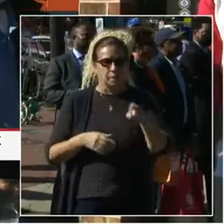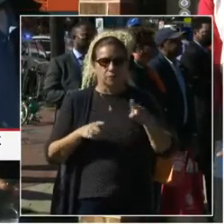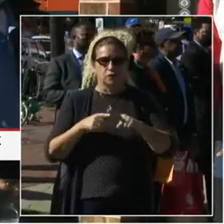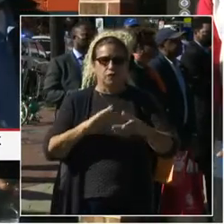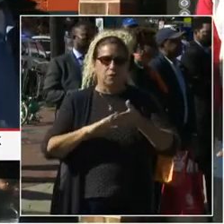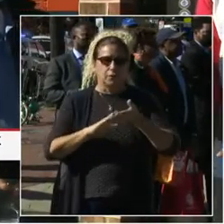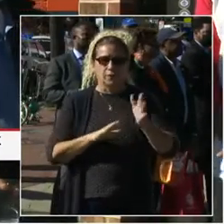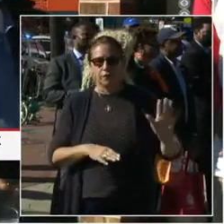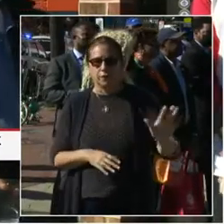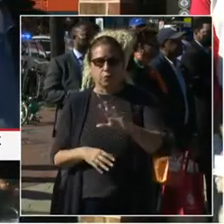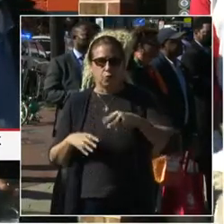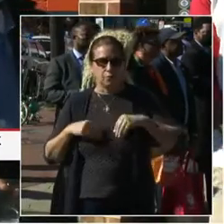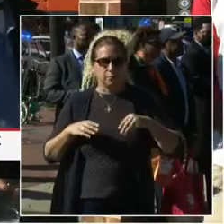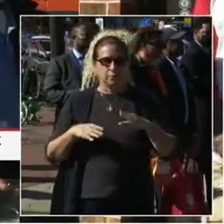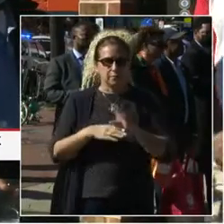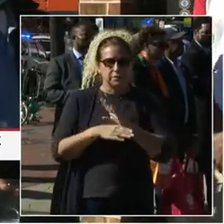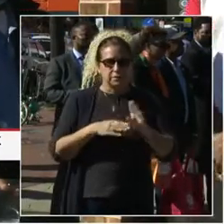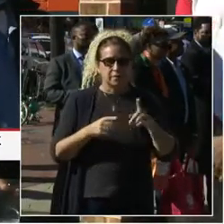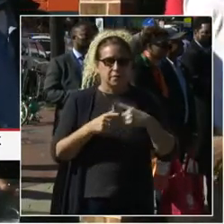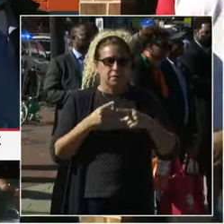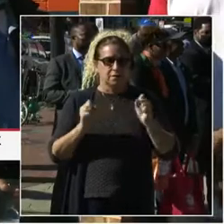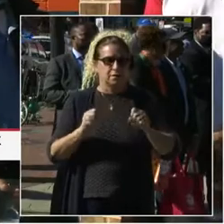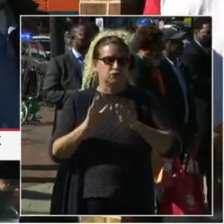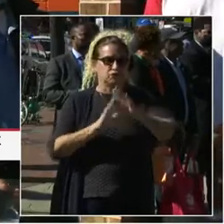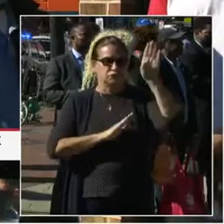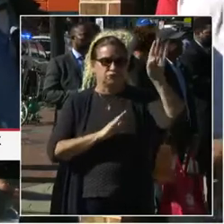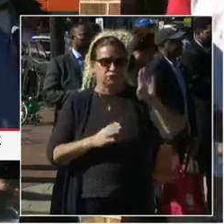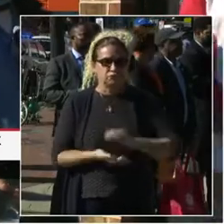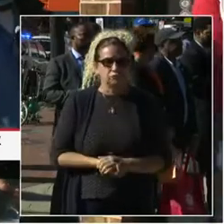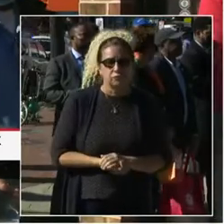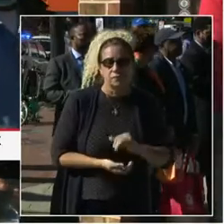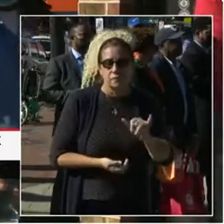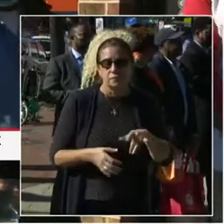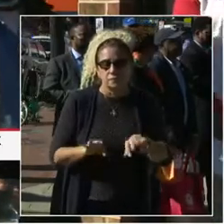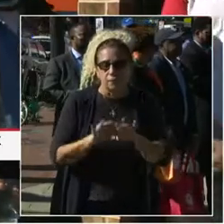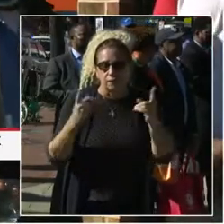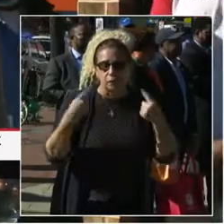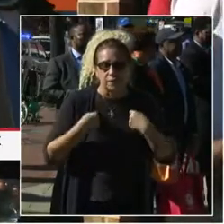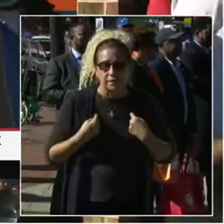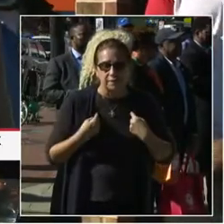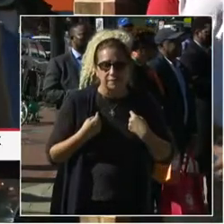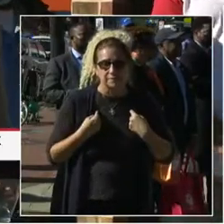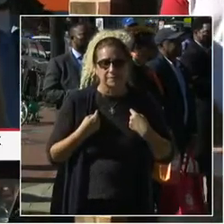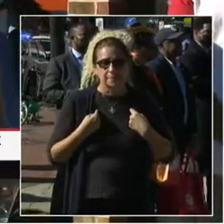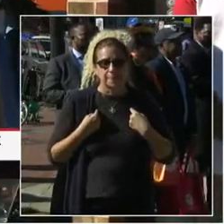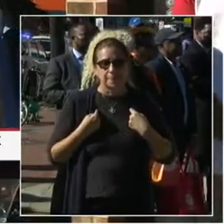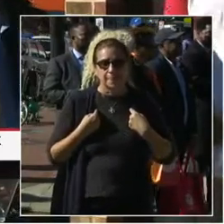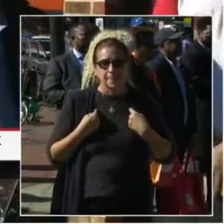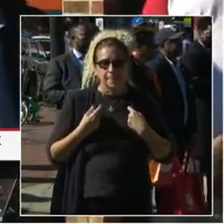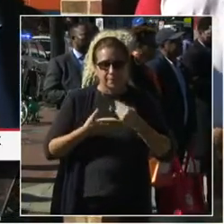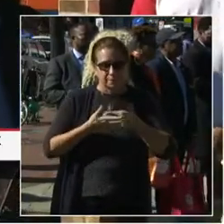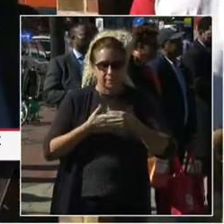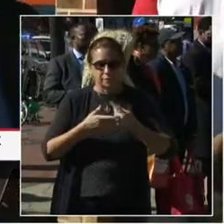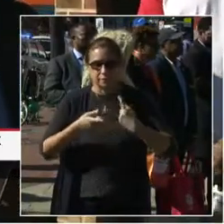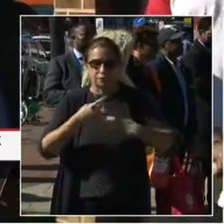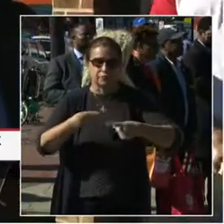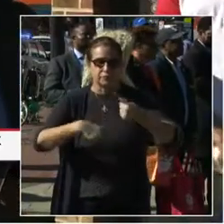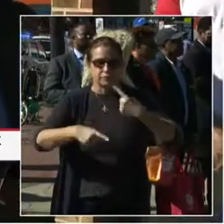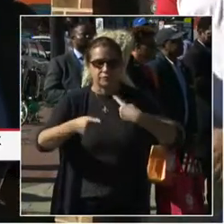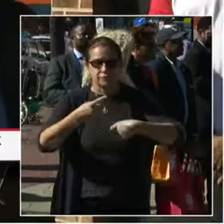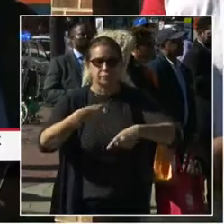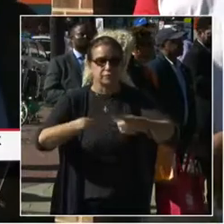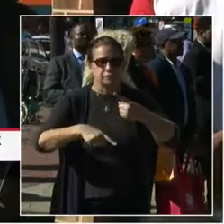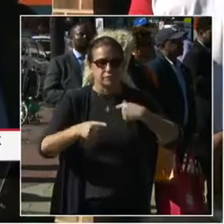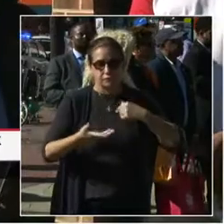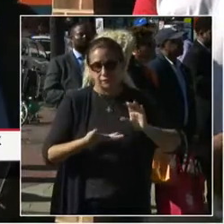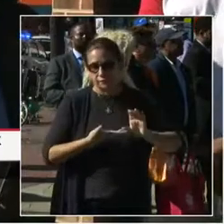is real life for us, because all of that hospitality money that comes into the city allows us to invest in schools